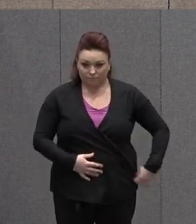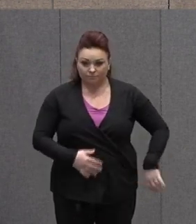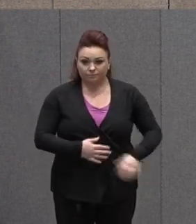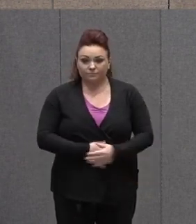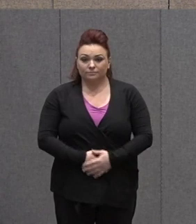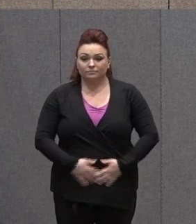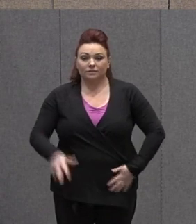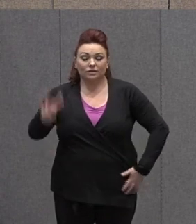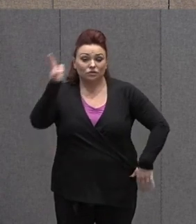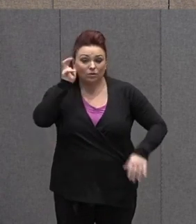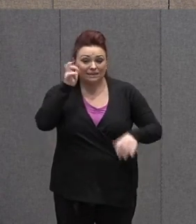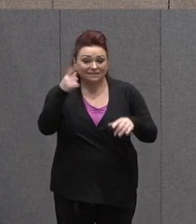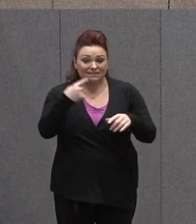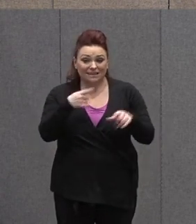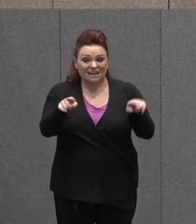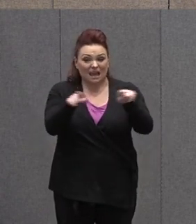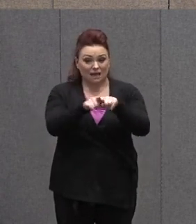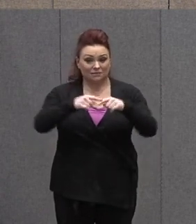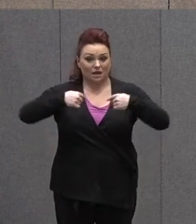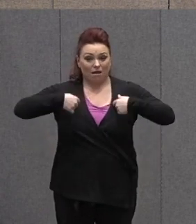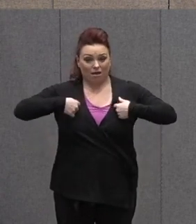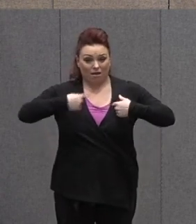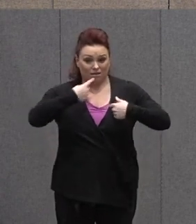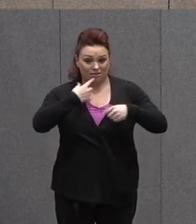So listen as I retell my story.